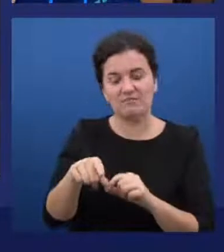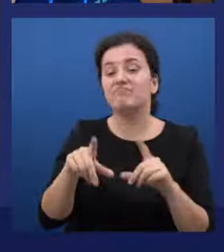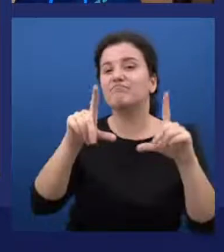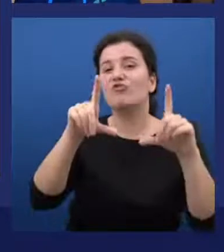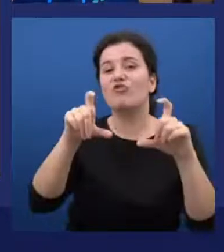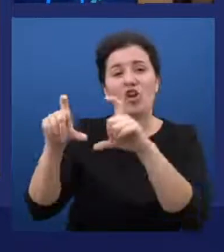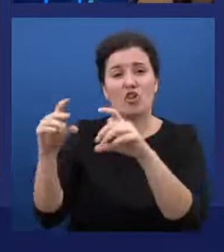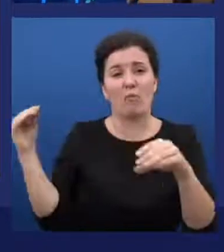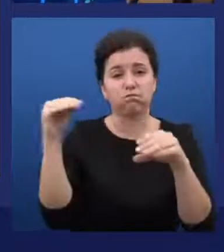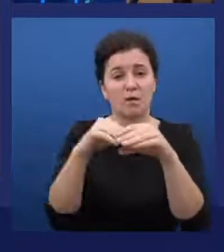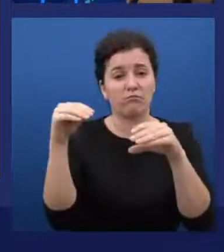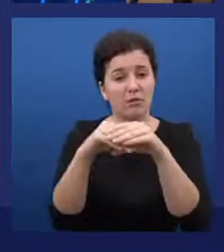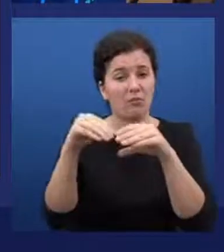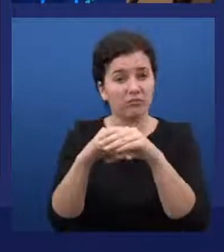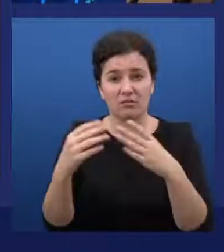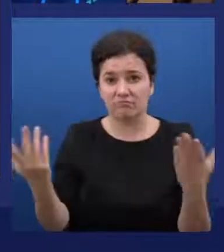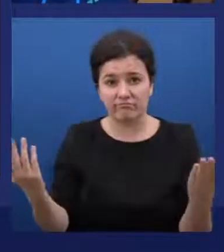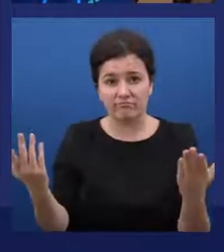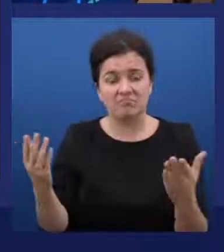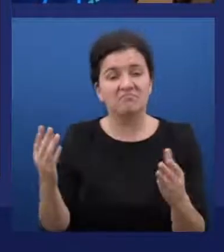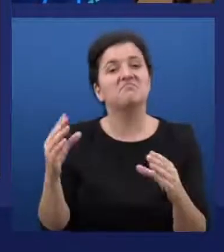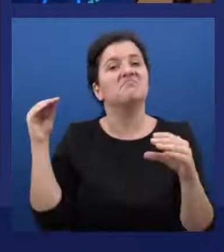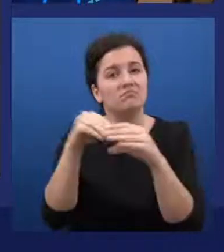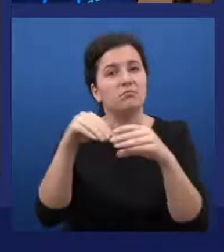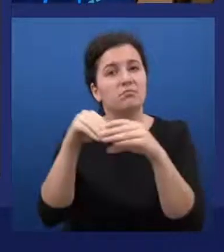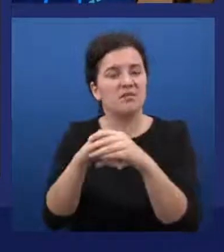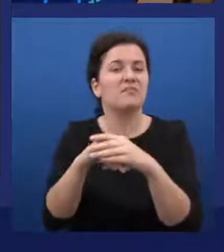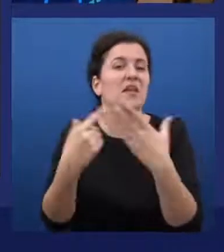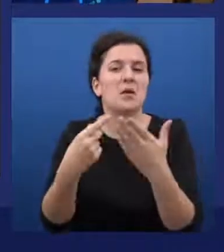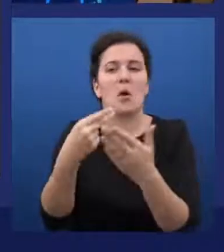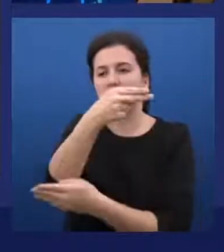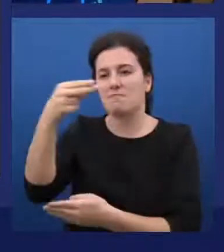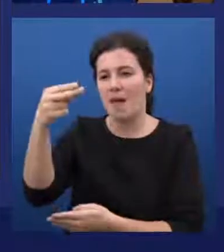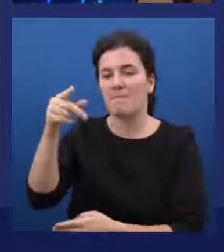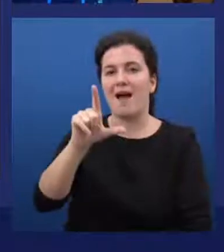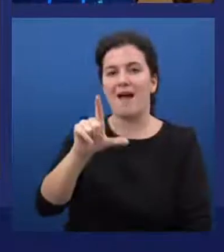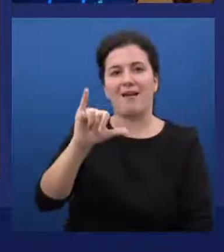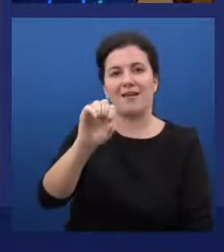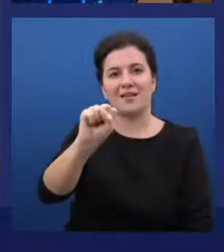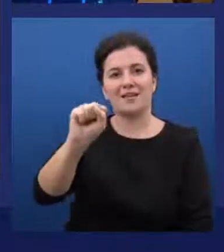an image, and you say, right, this is Lisa. You upload it.